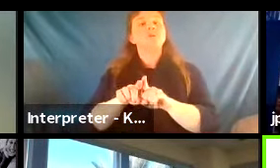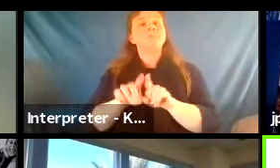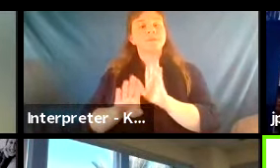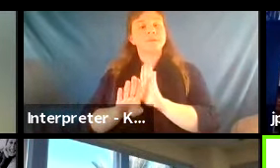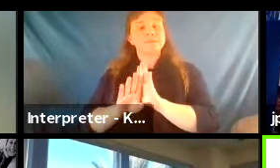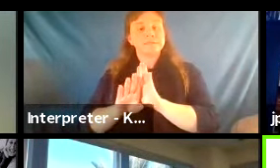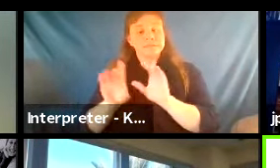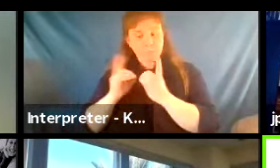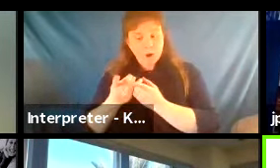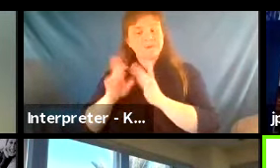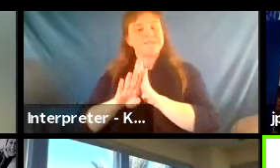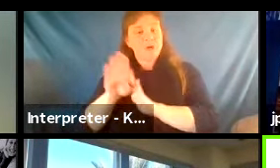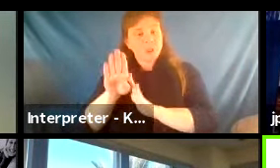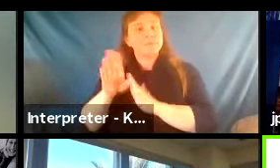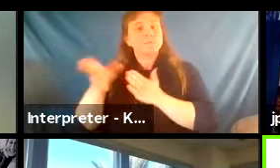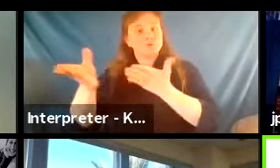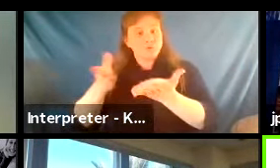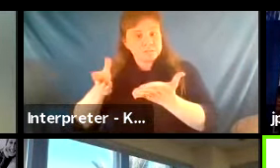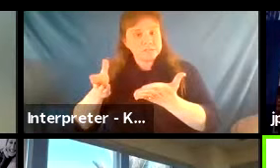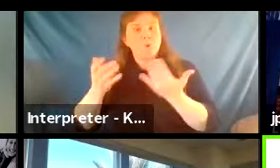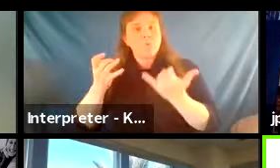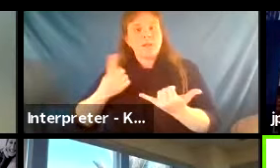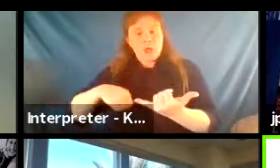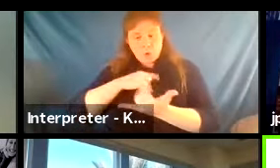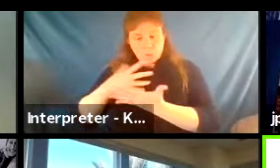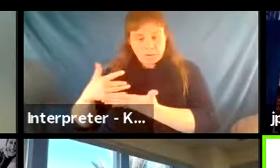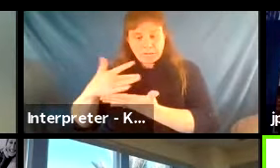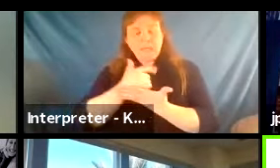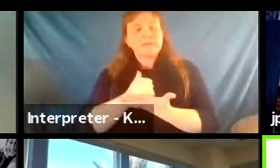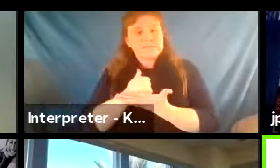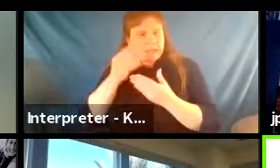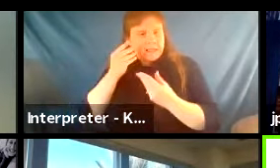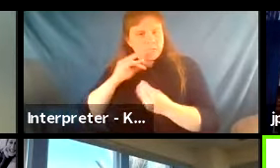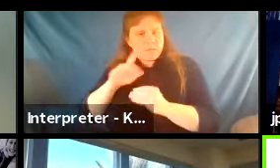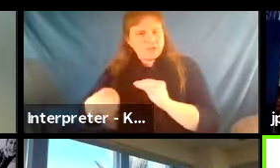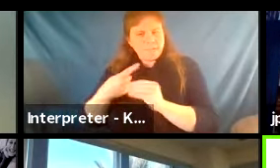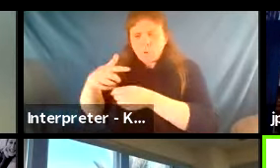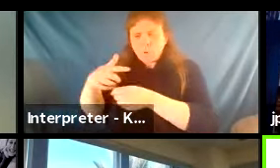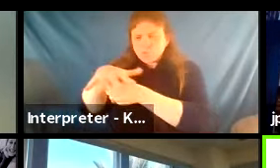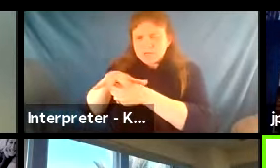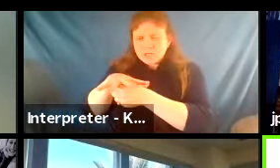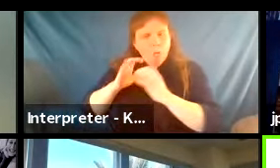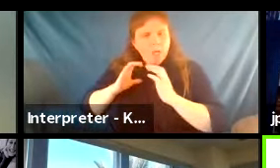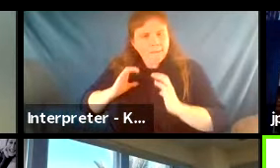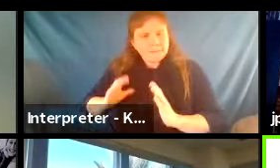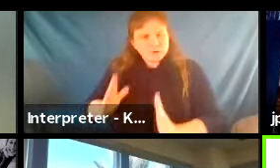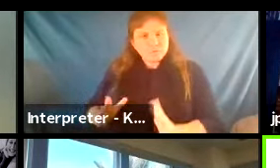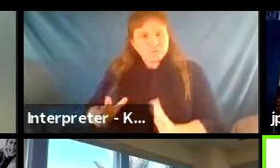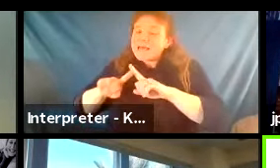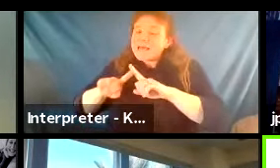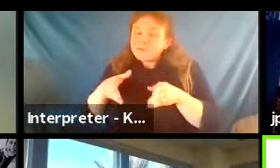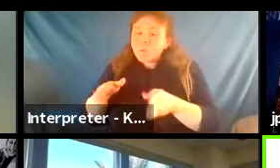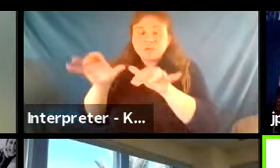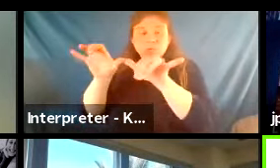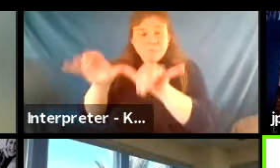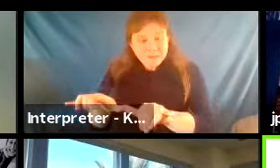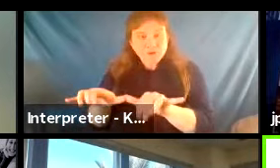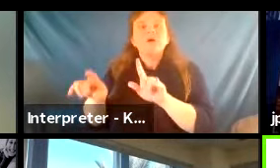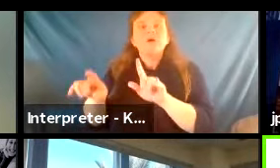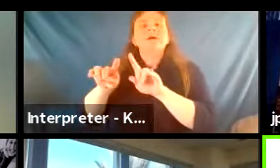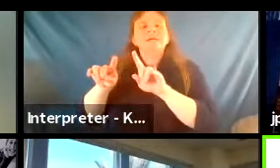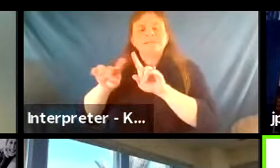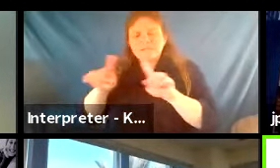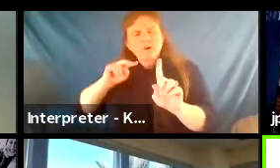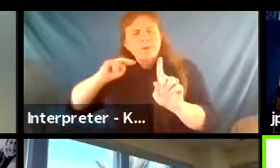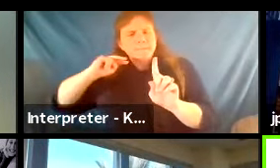collecting impact on regional center consumers. It's a different way to measure, a different way to look, but I think there's some really good information, starting